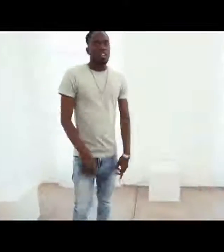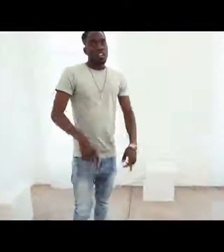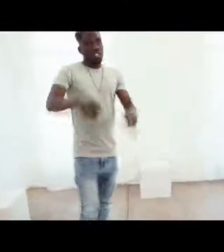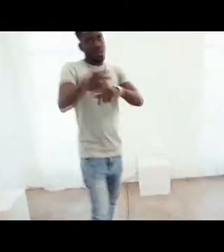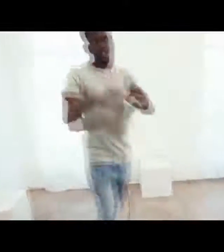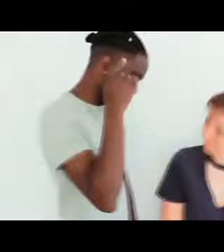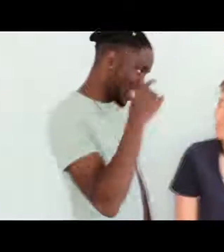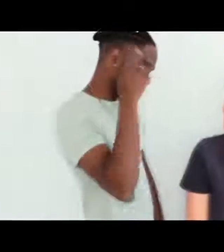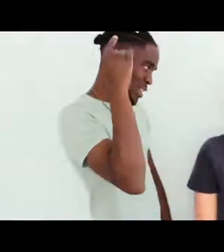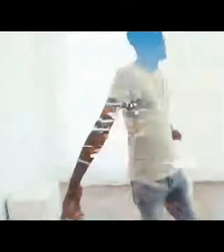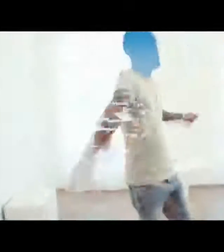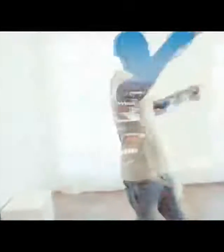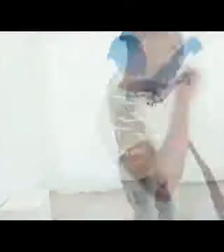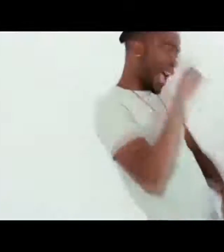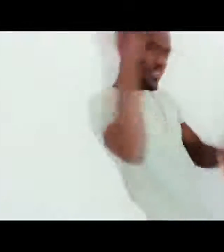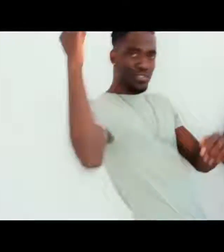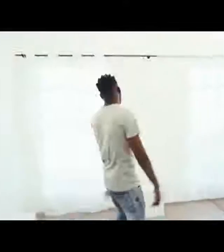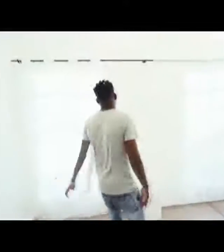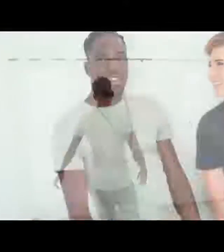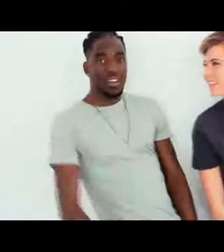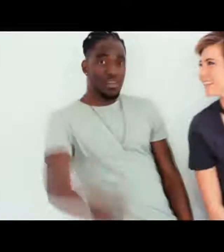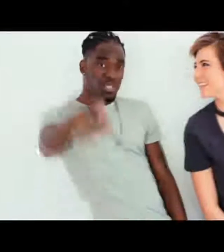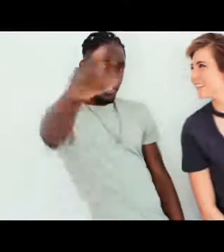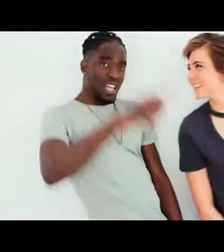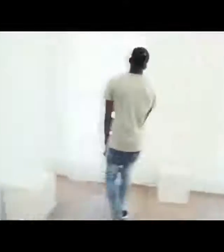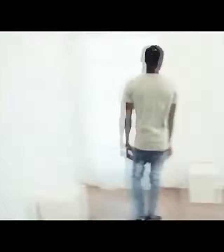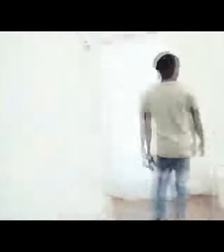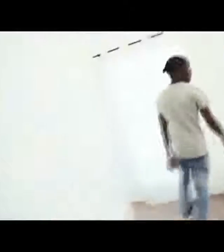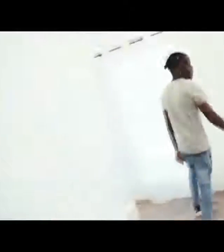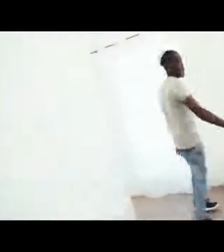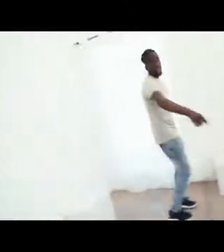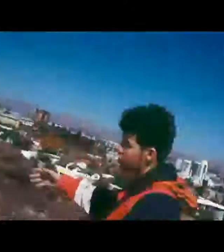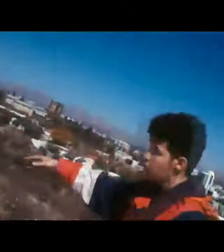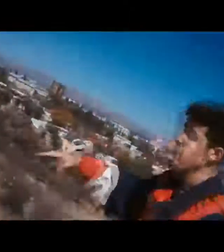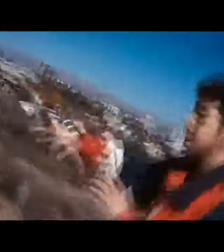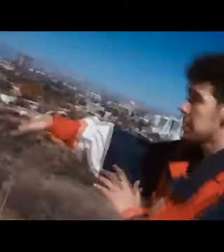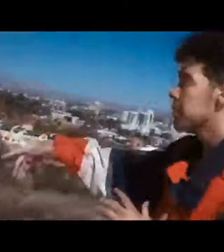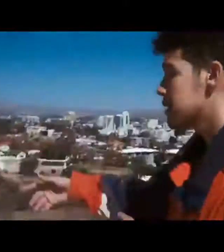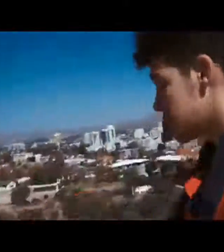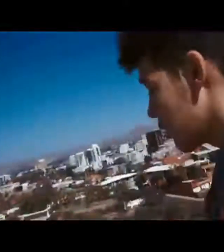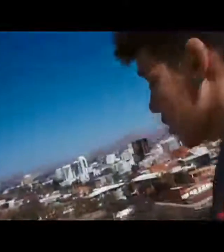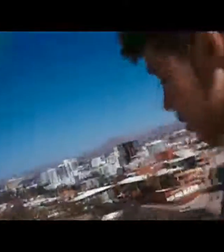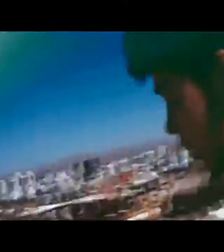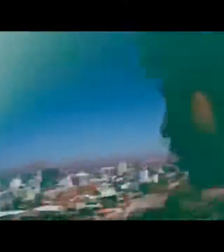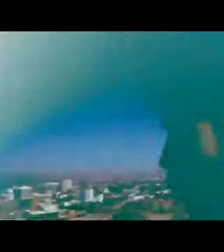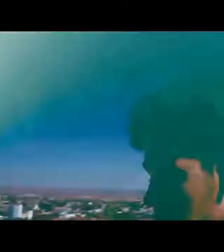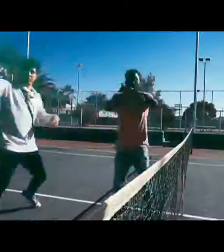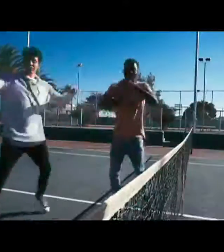always loud. Shorty, let me take you out. Let me take you out. Yeah, shawty, you love